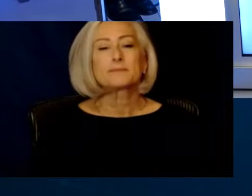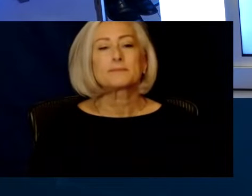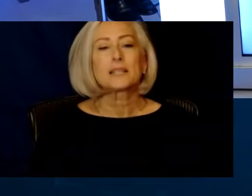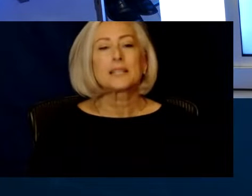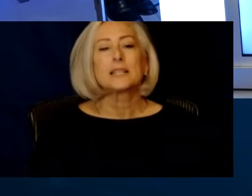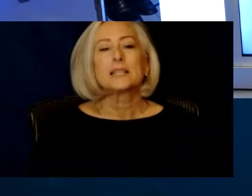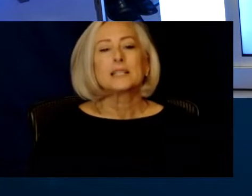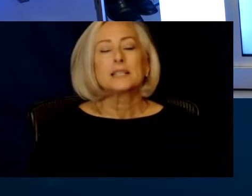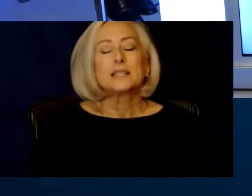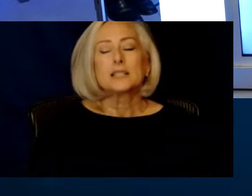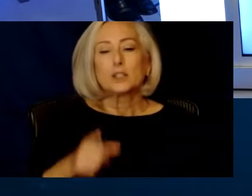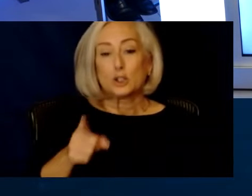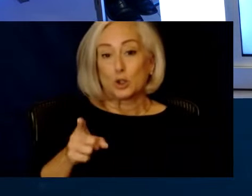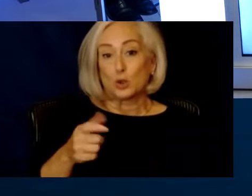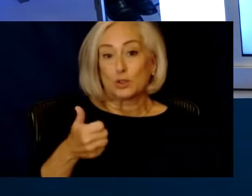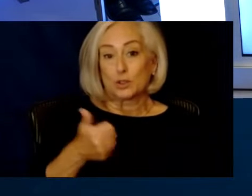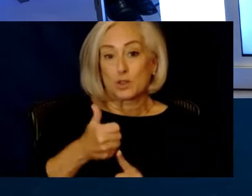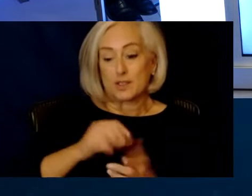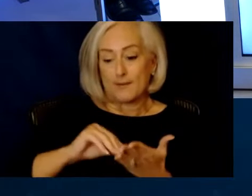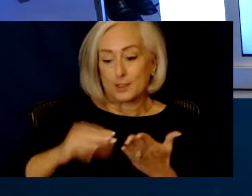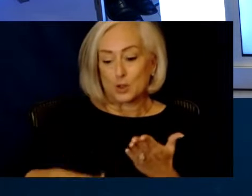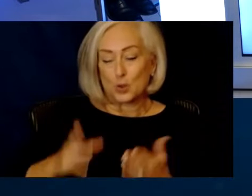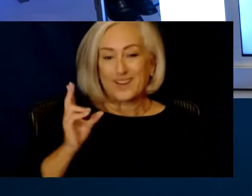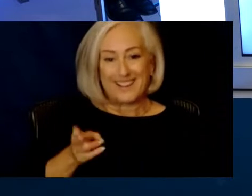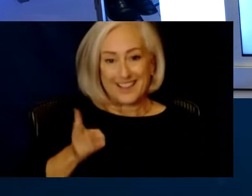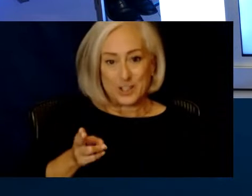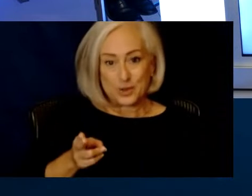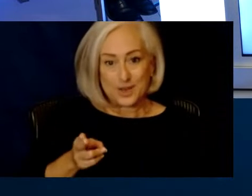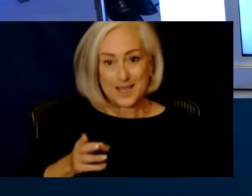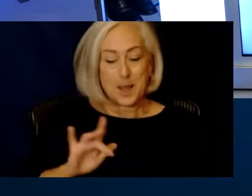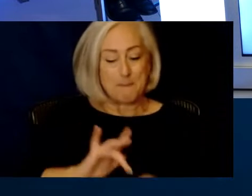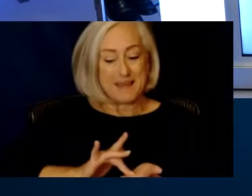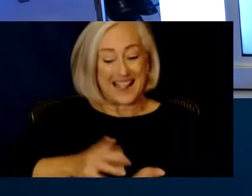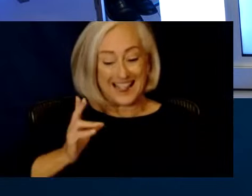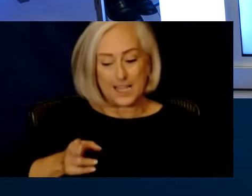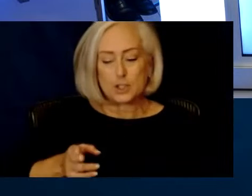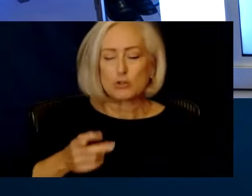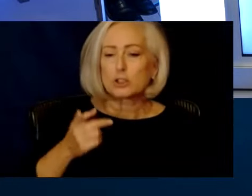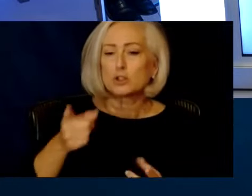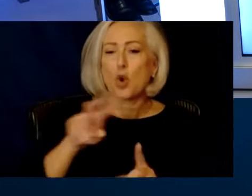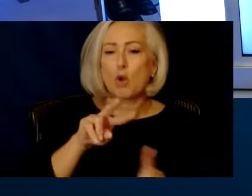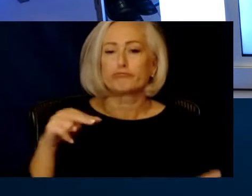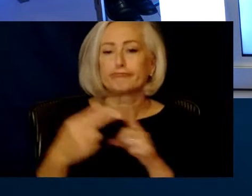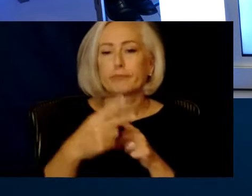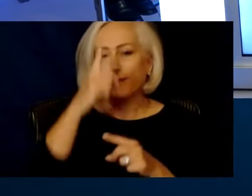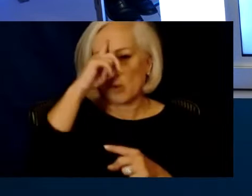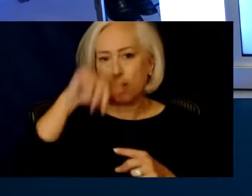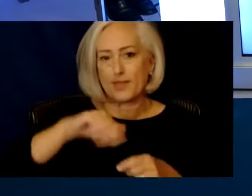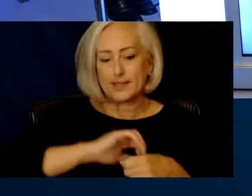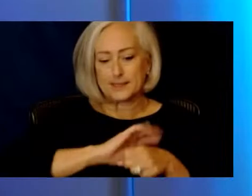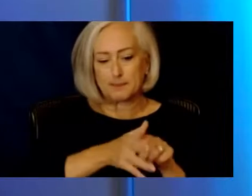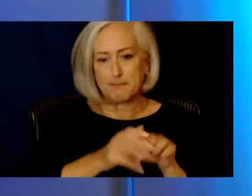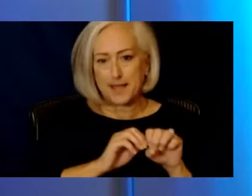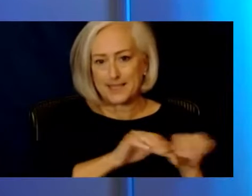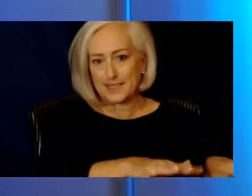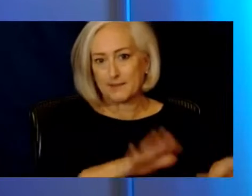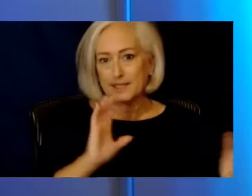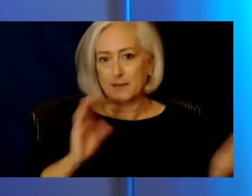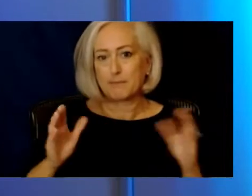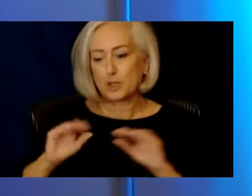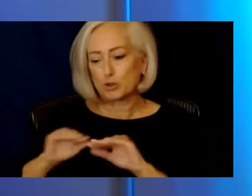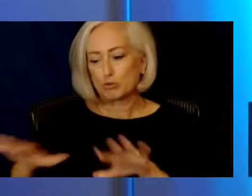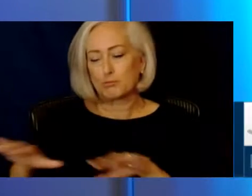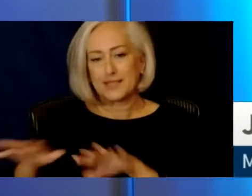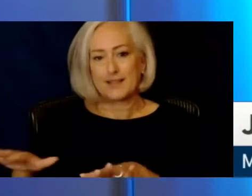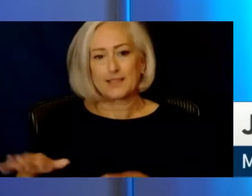you're also a student of history. I know that, and a student of medical history. So how do you see this pandemic versus other ones? Well, as Dr.